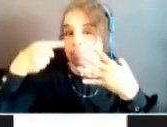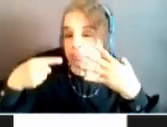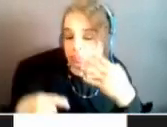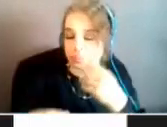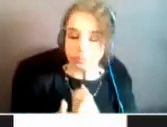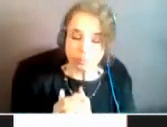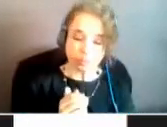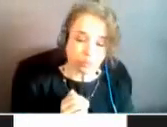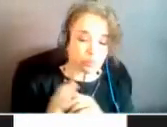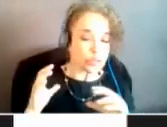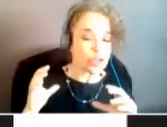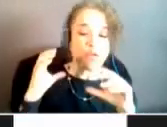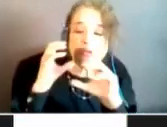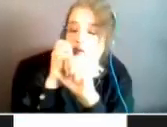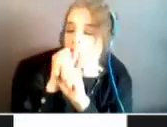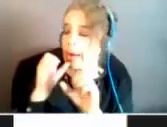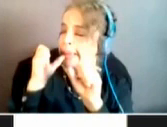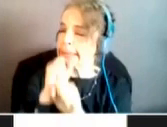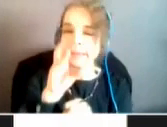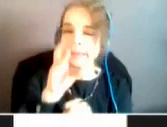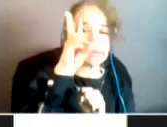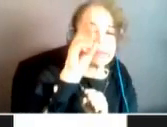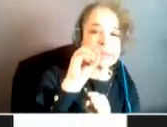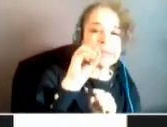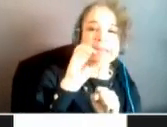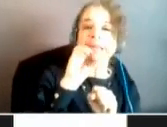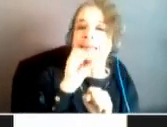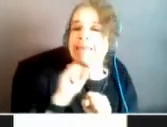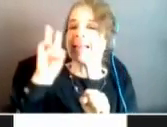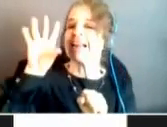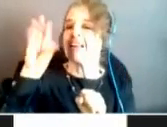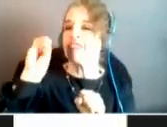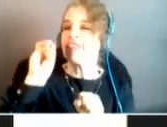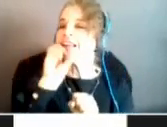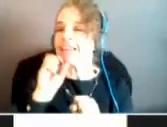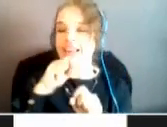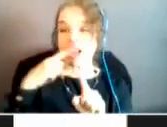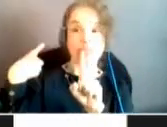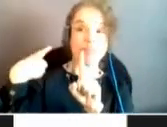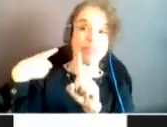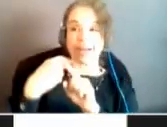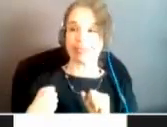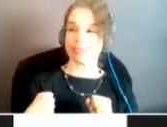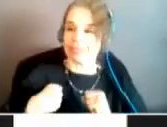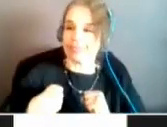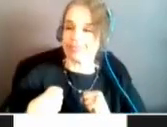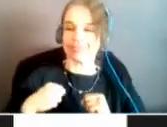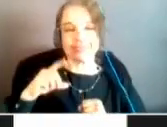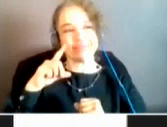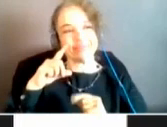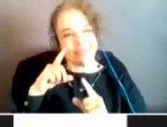So phrases such as, you know, 70 is the new 50 reflect a positive aging